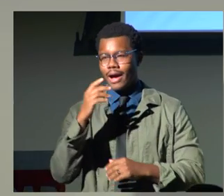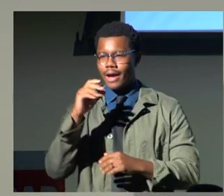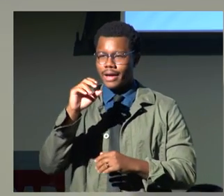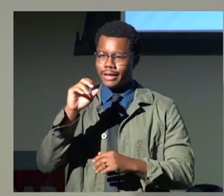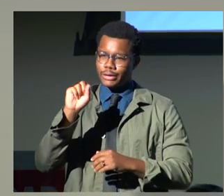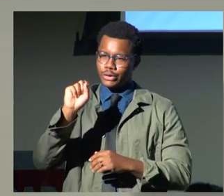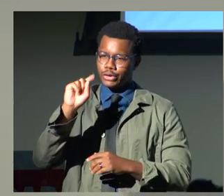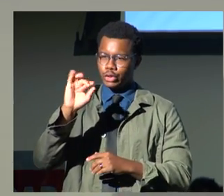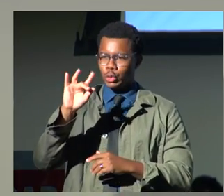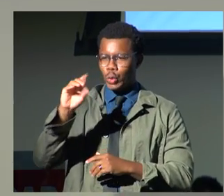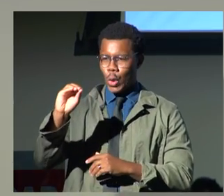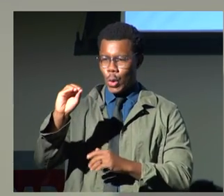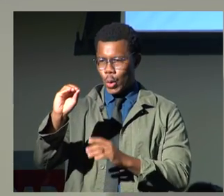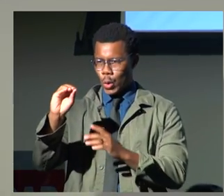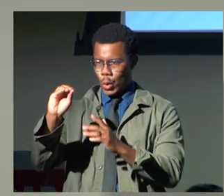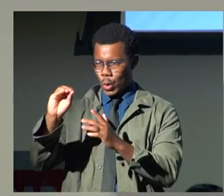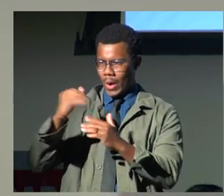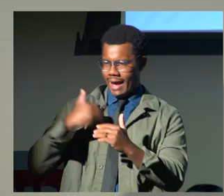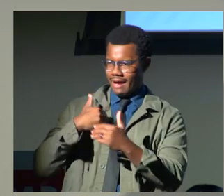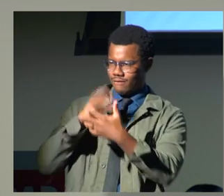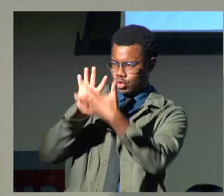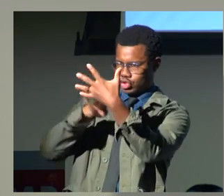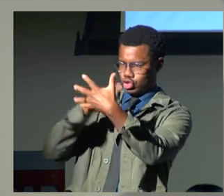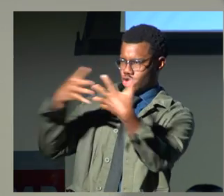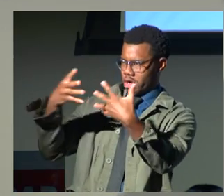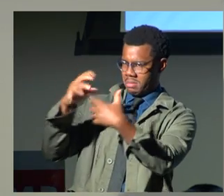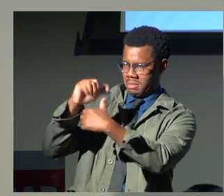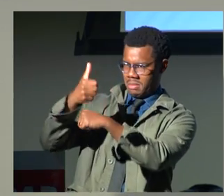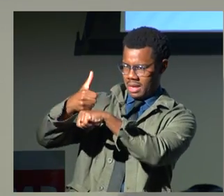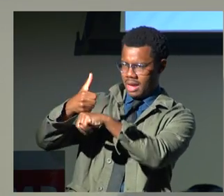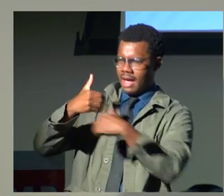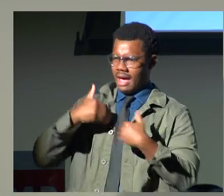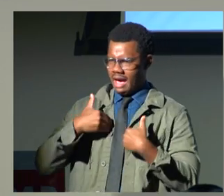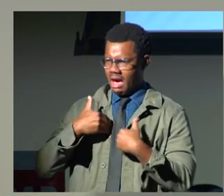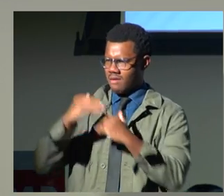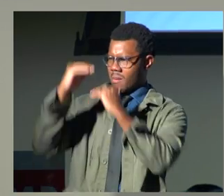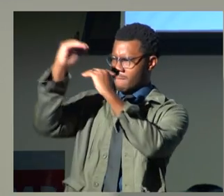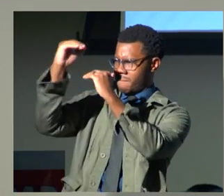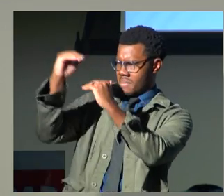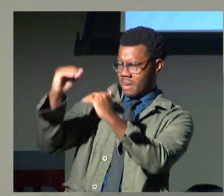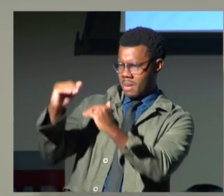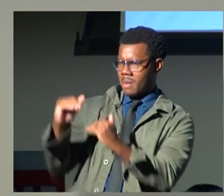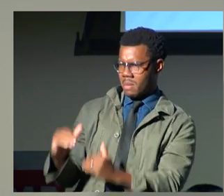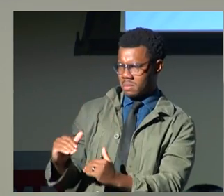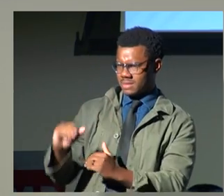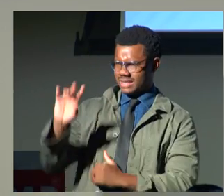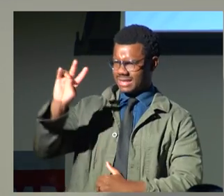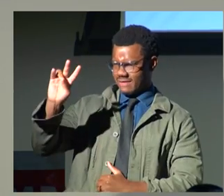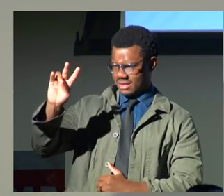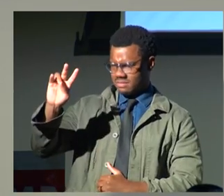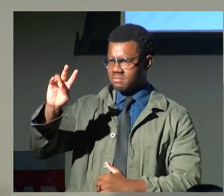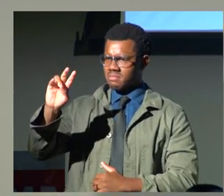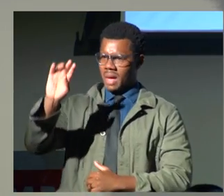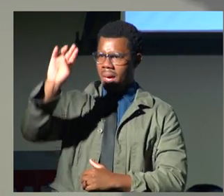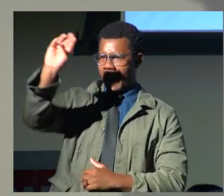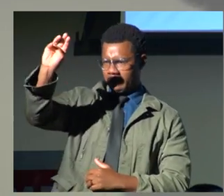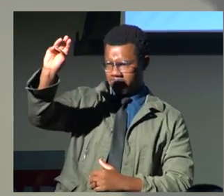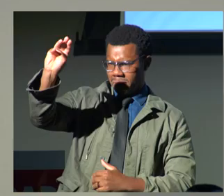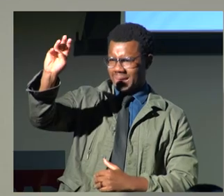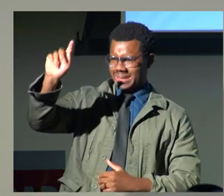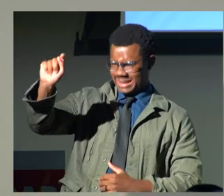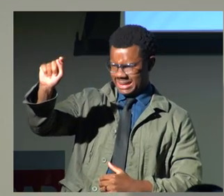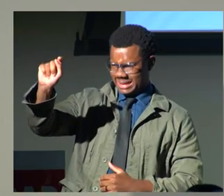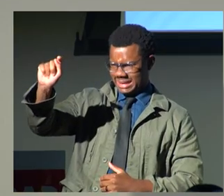chart has 7 slots, and each slot has the first letter of the day of the week, M for Monday, T for